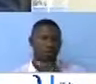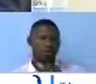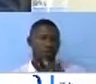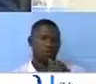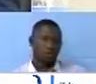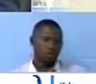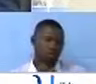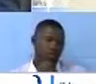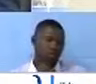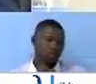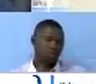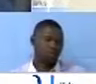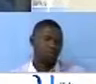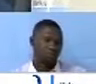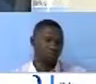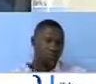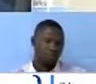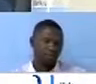June, August